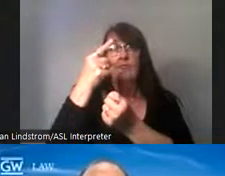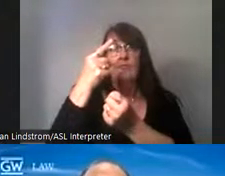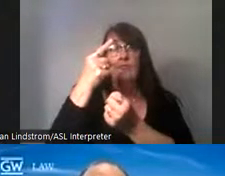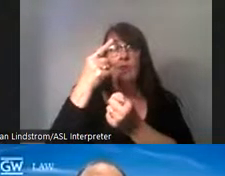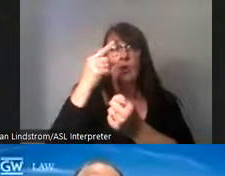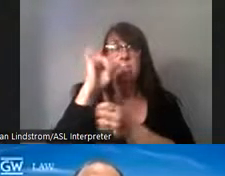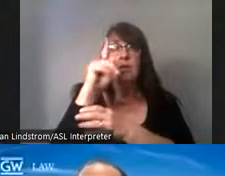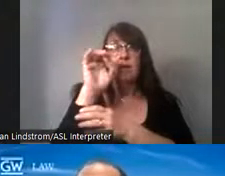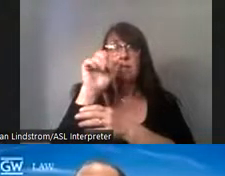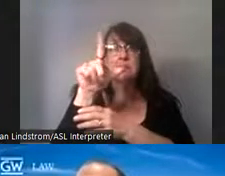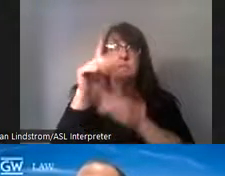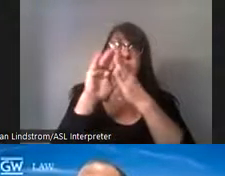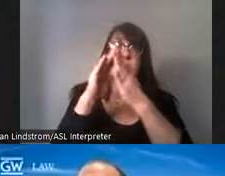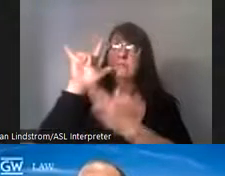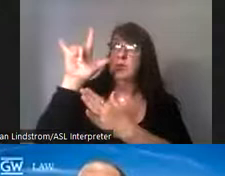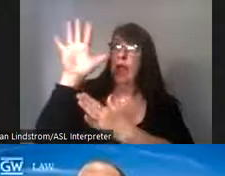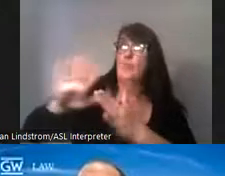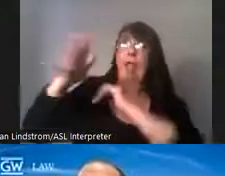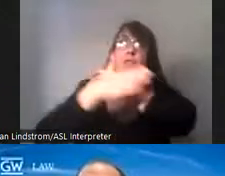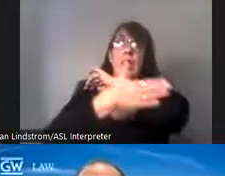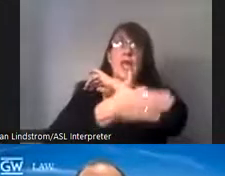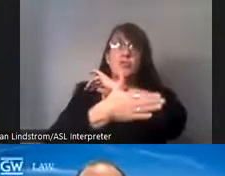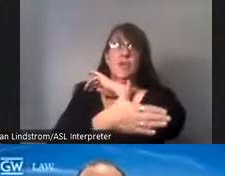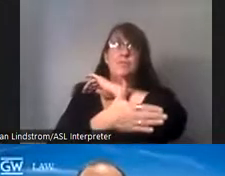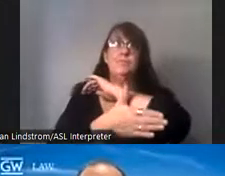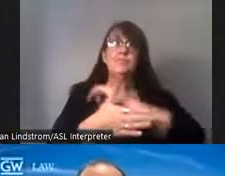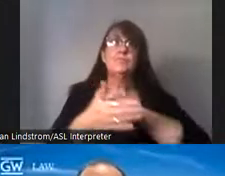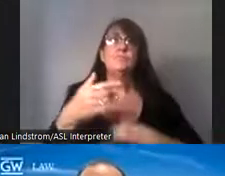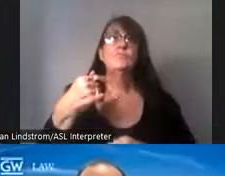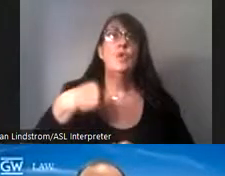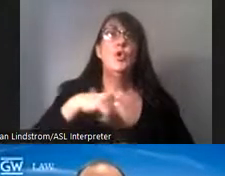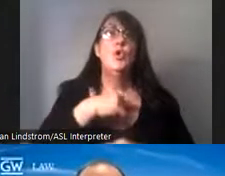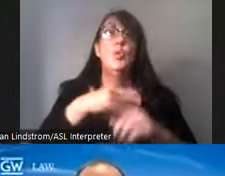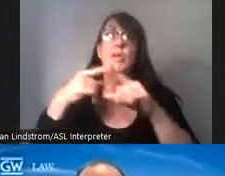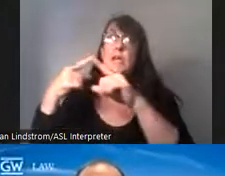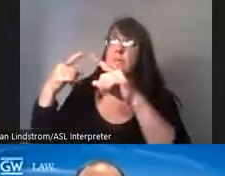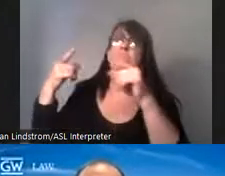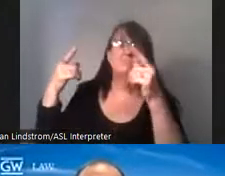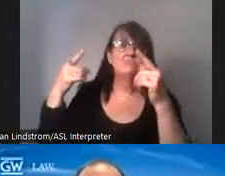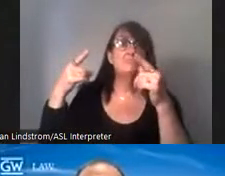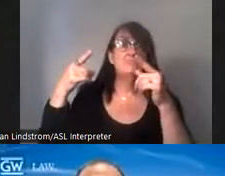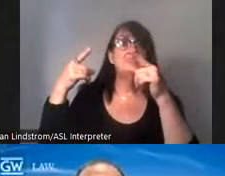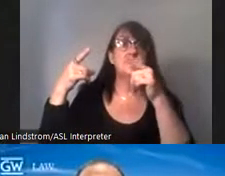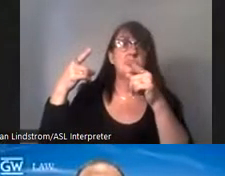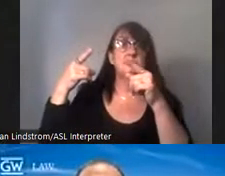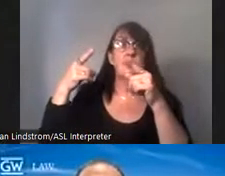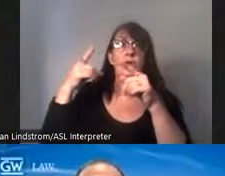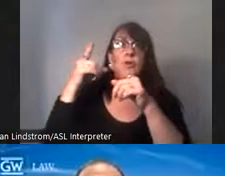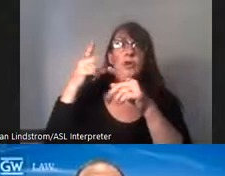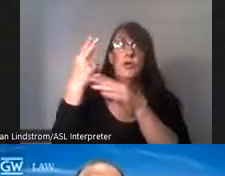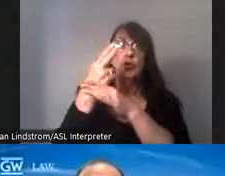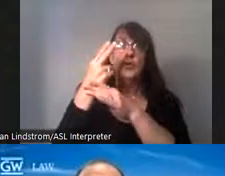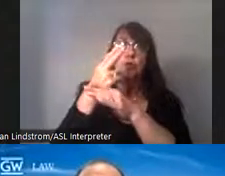airports around the country. We intersect with the airport